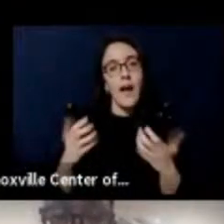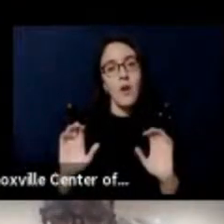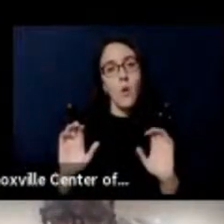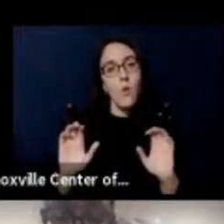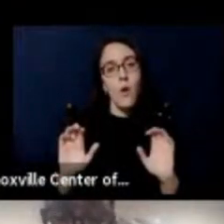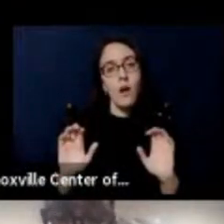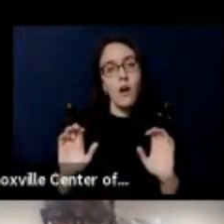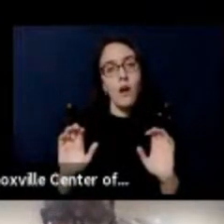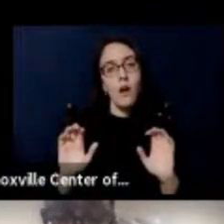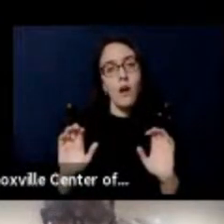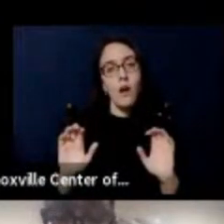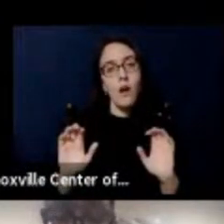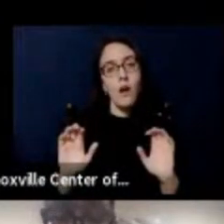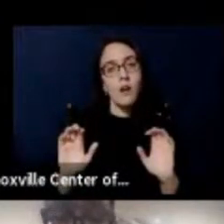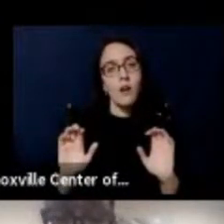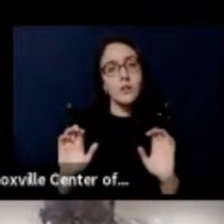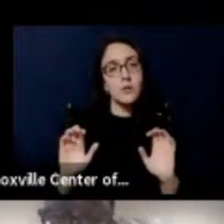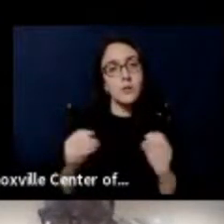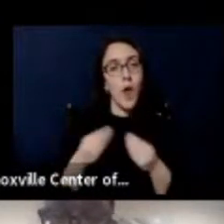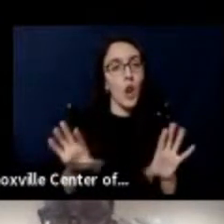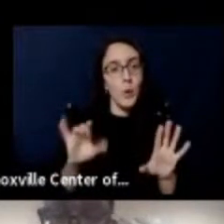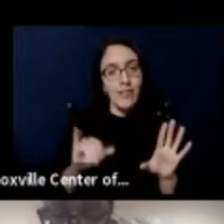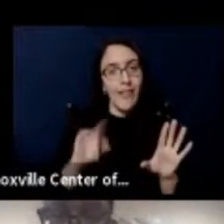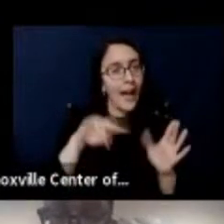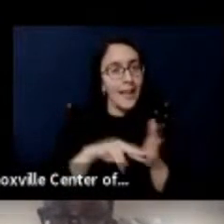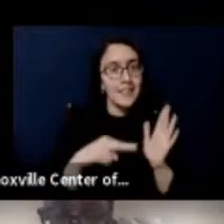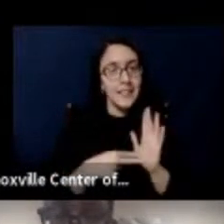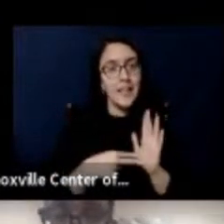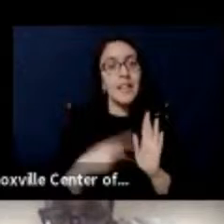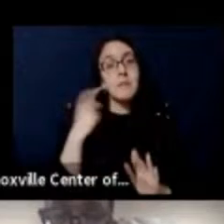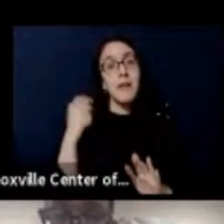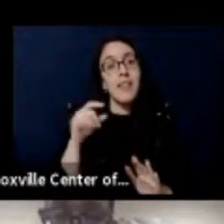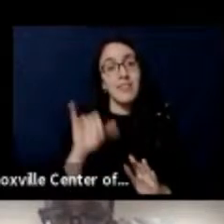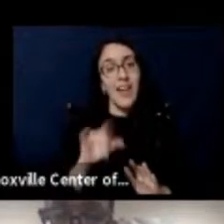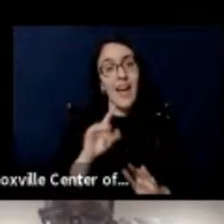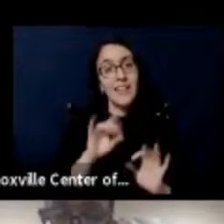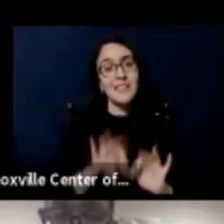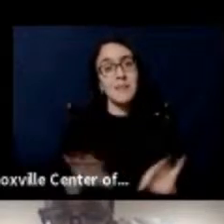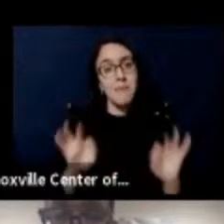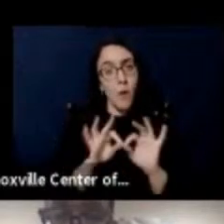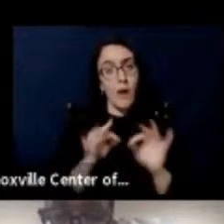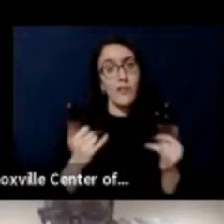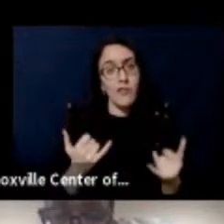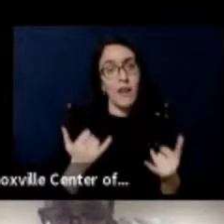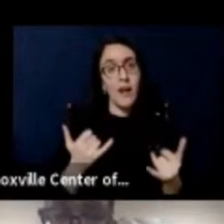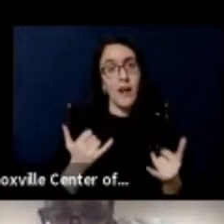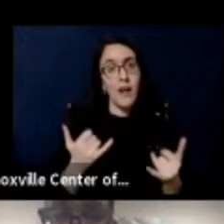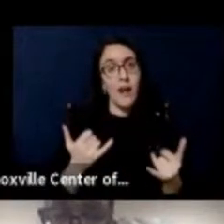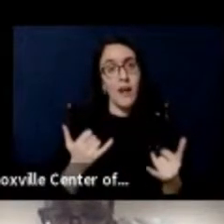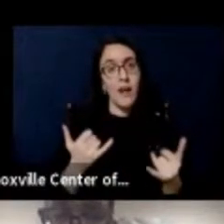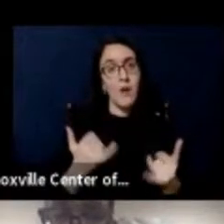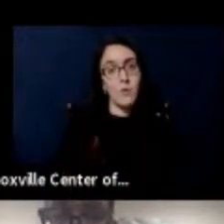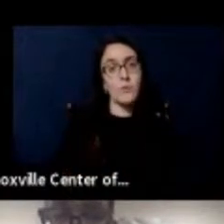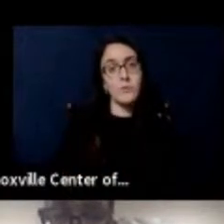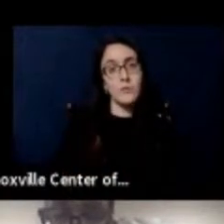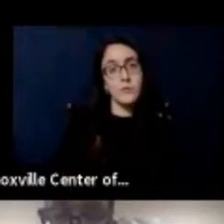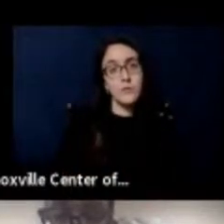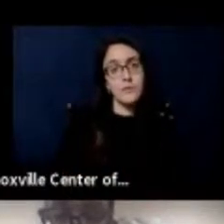want to water down or lose that intent, because I do think this is fundamentally important at this time.